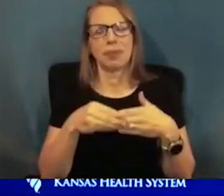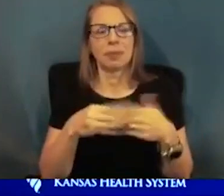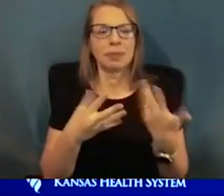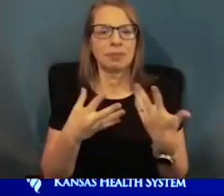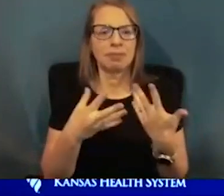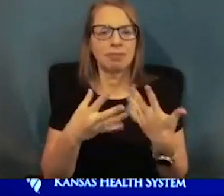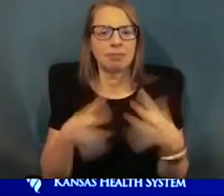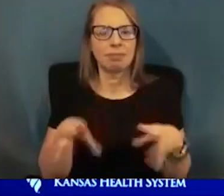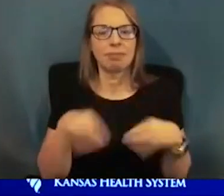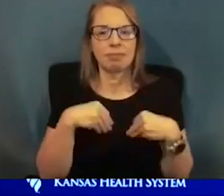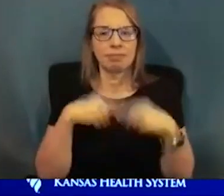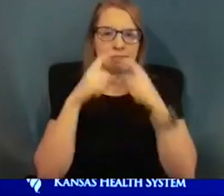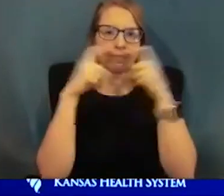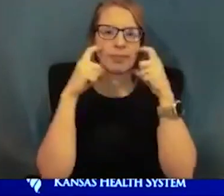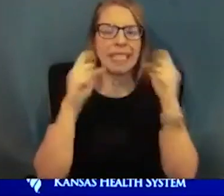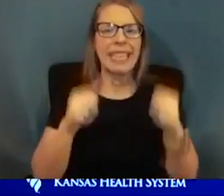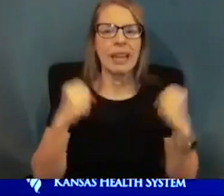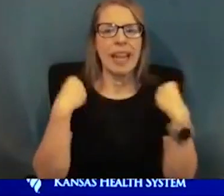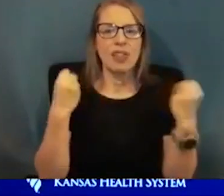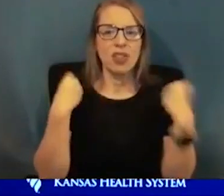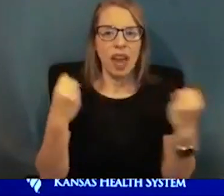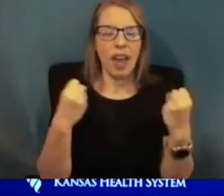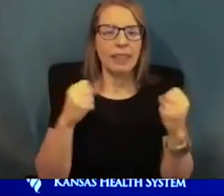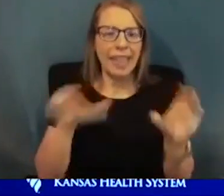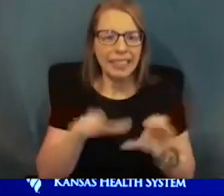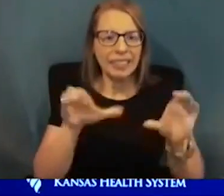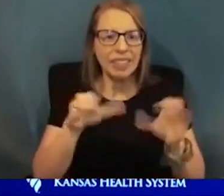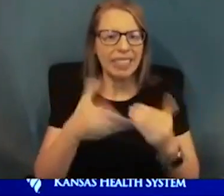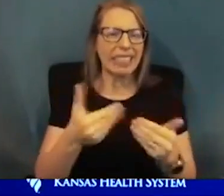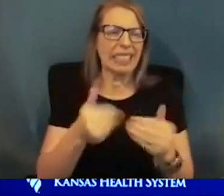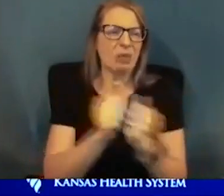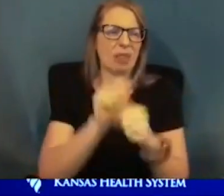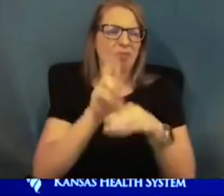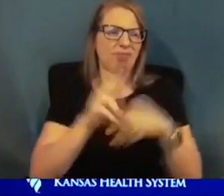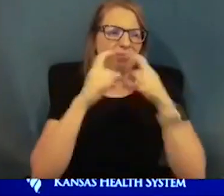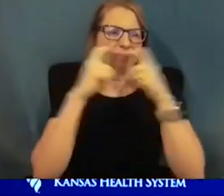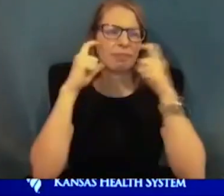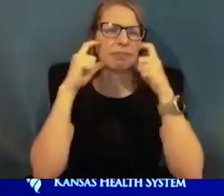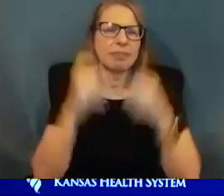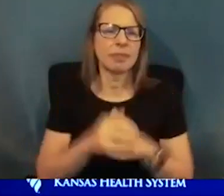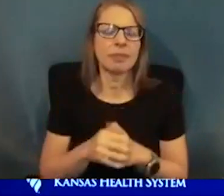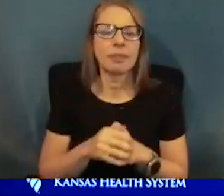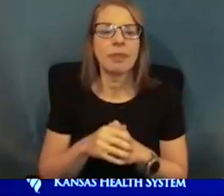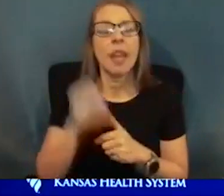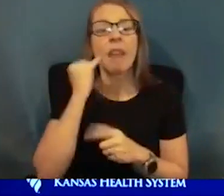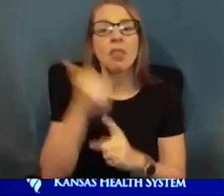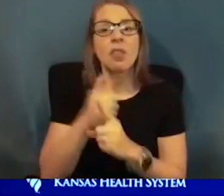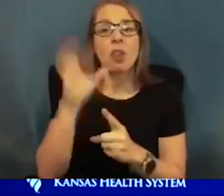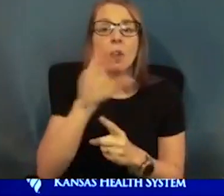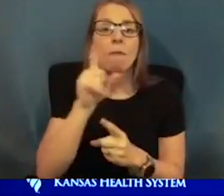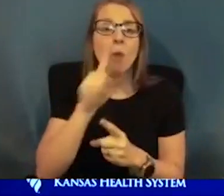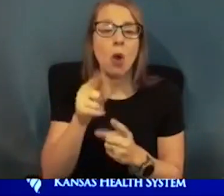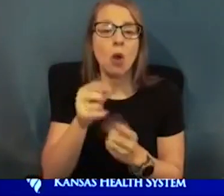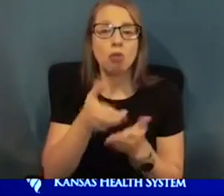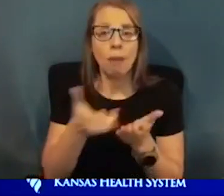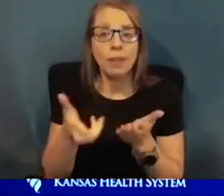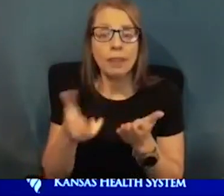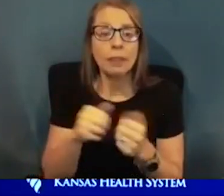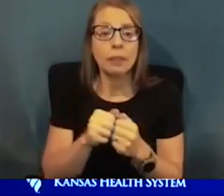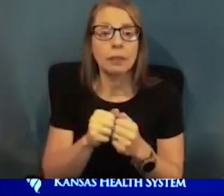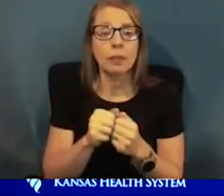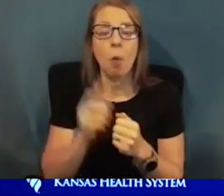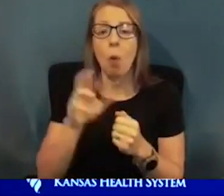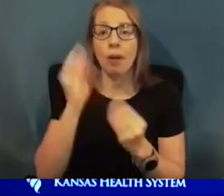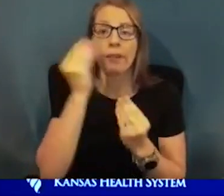exercise and do activity with masks. And also remember, if you are looking for references or information